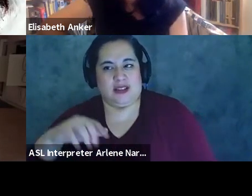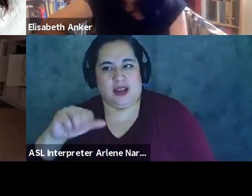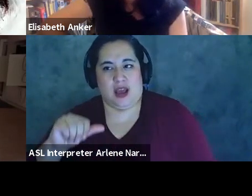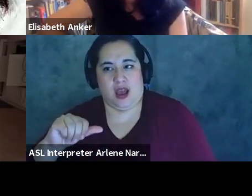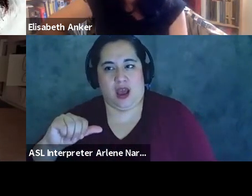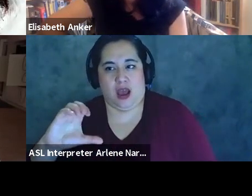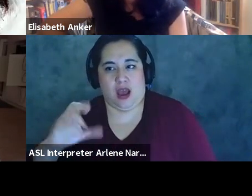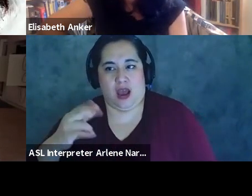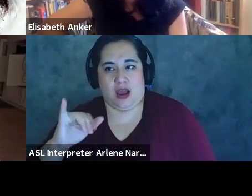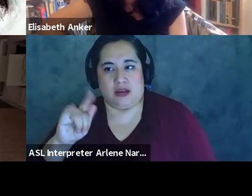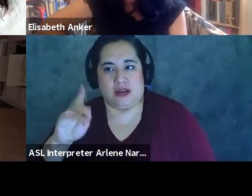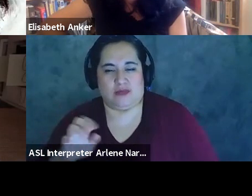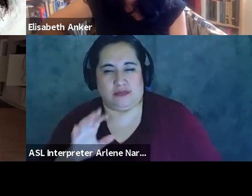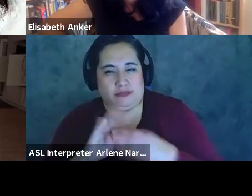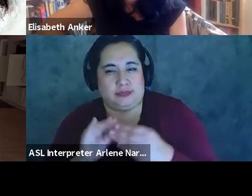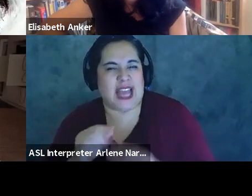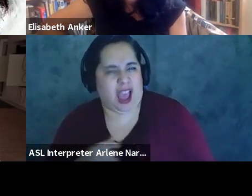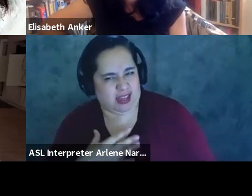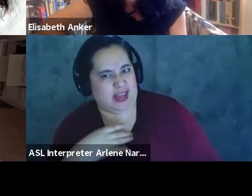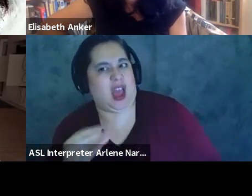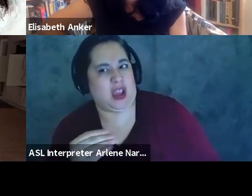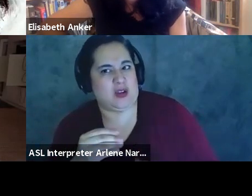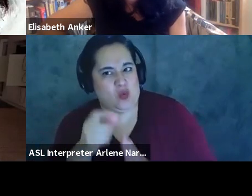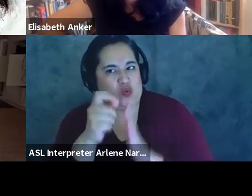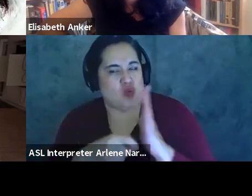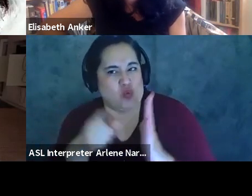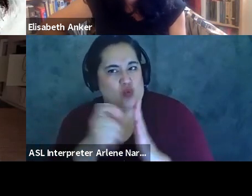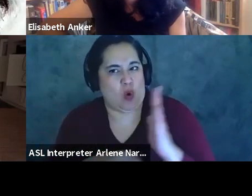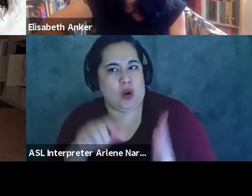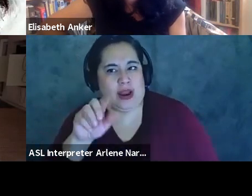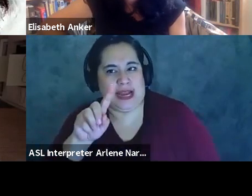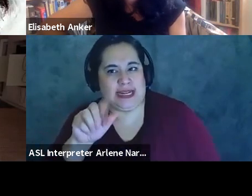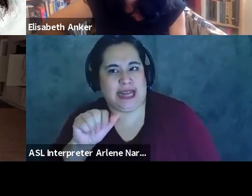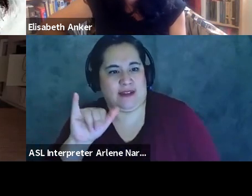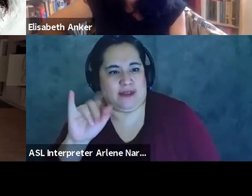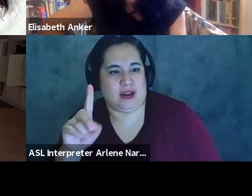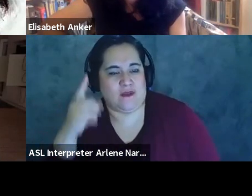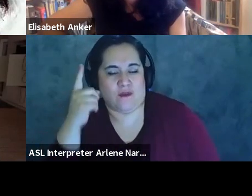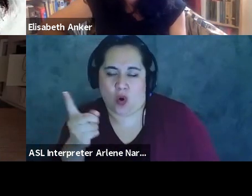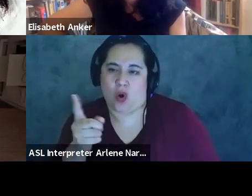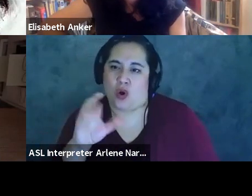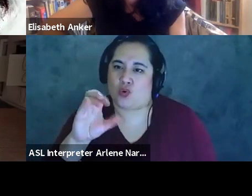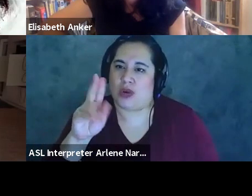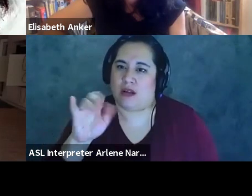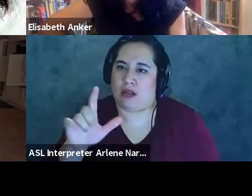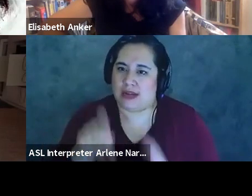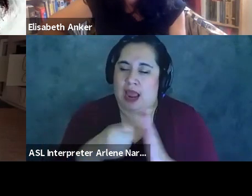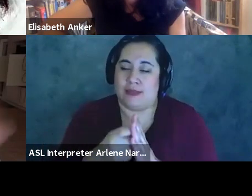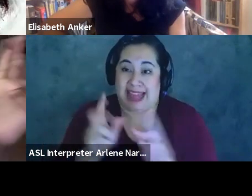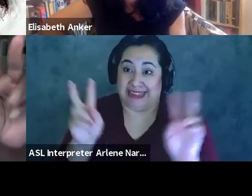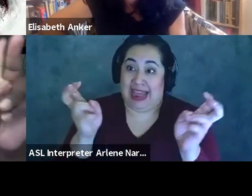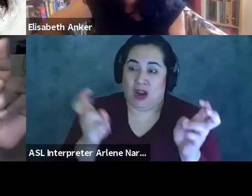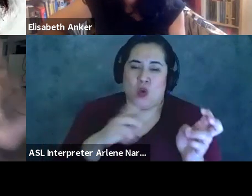I very much liked the piece, David, you wrote for Critical Times, the title of which is